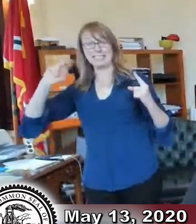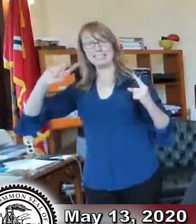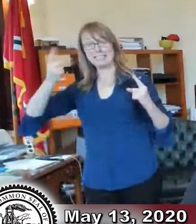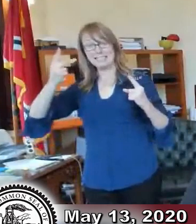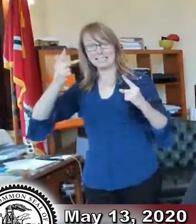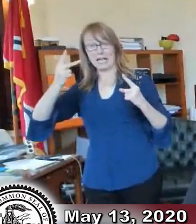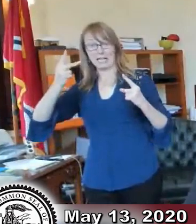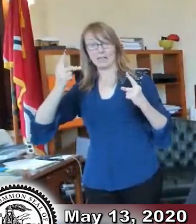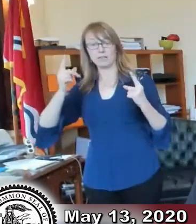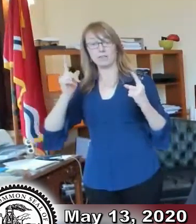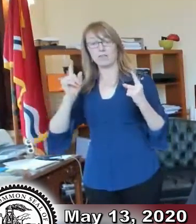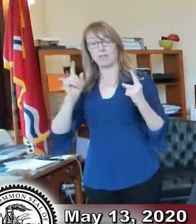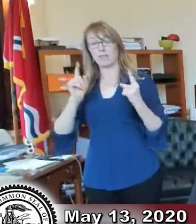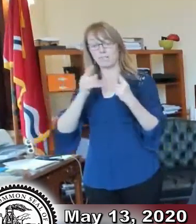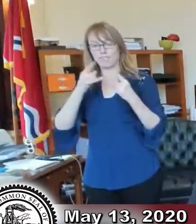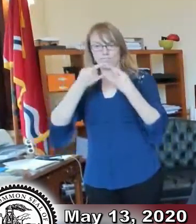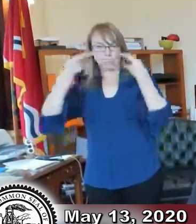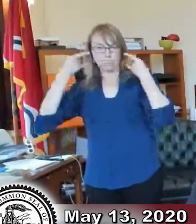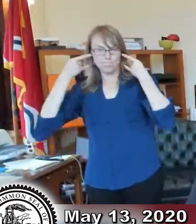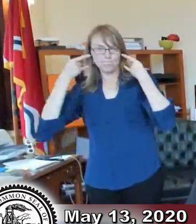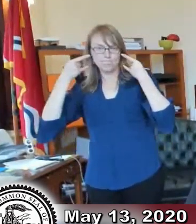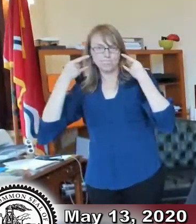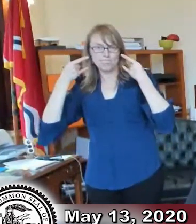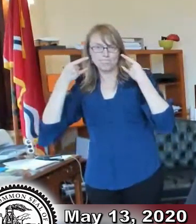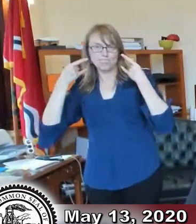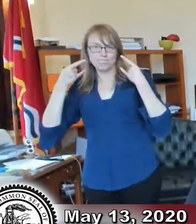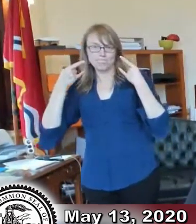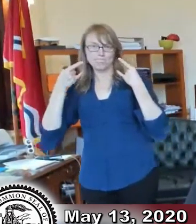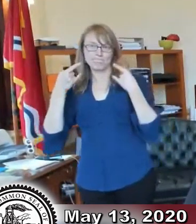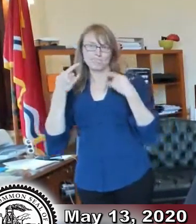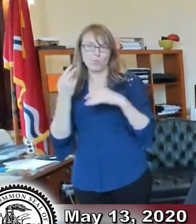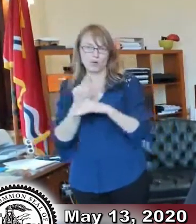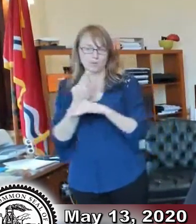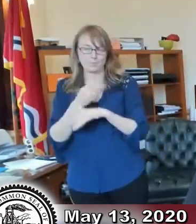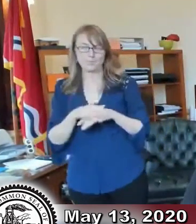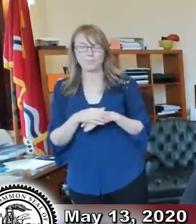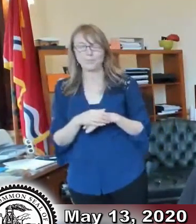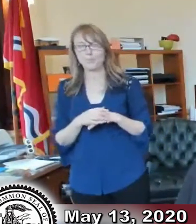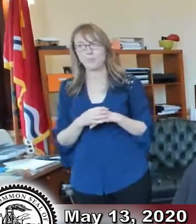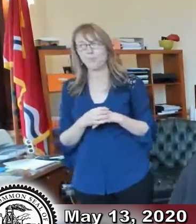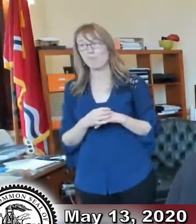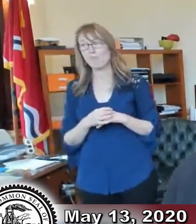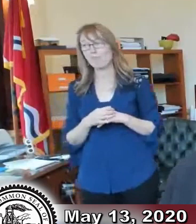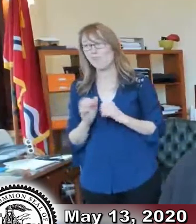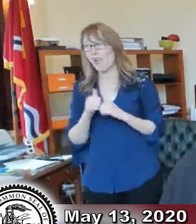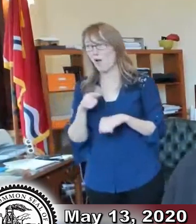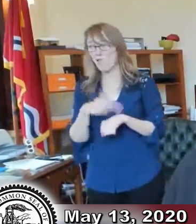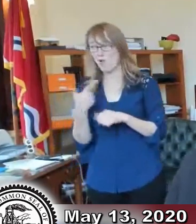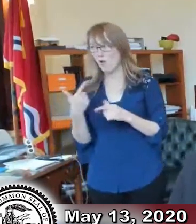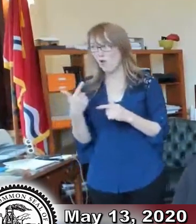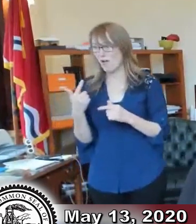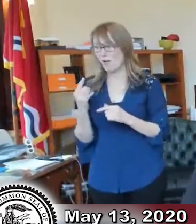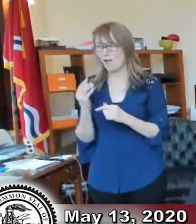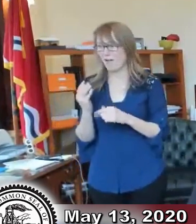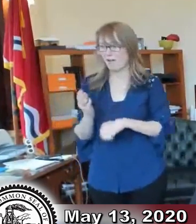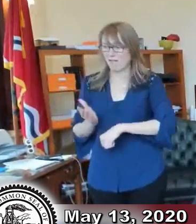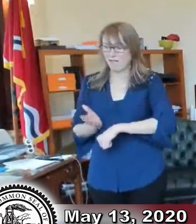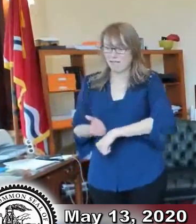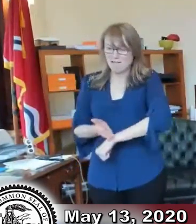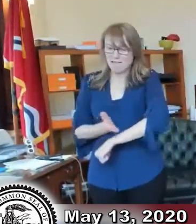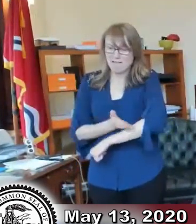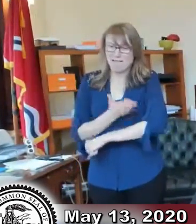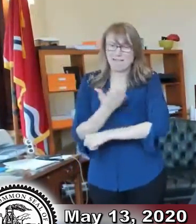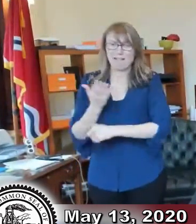is wearing a mask. So how long will it be until we recover? You know, it took years before